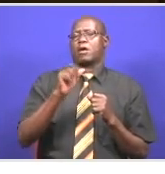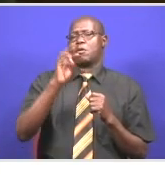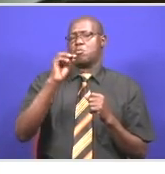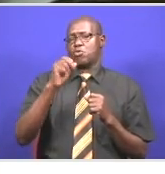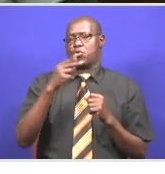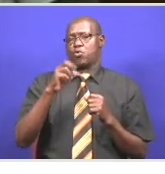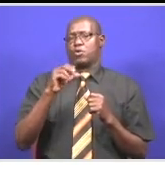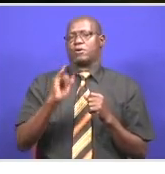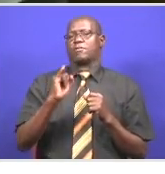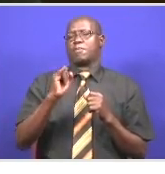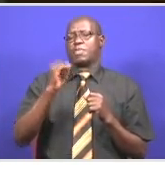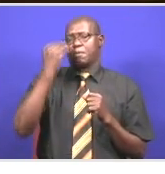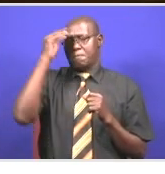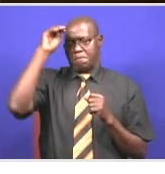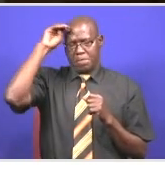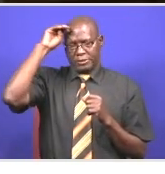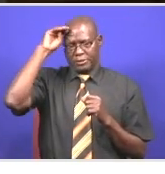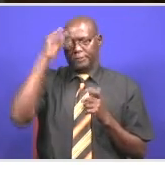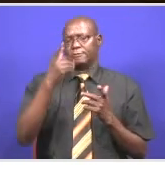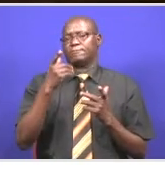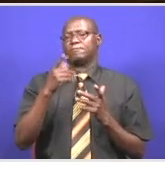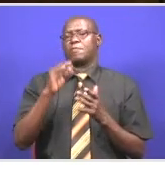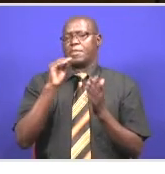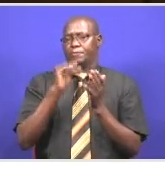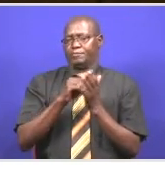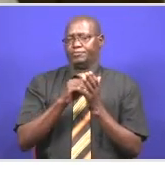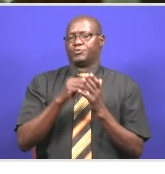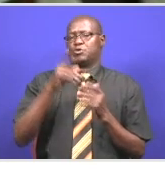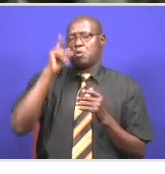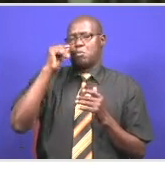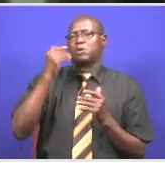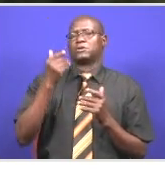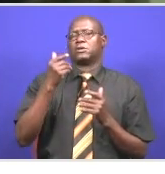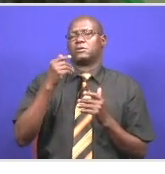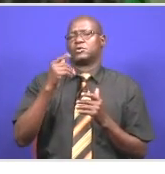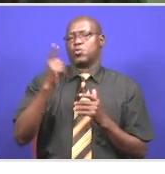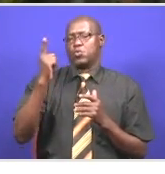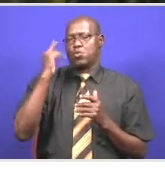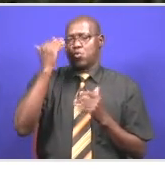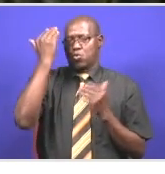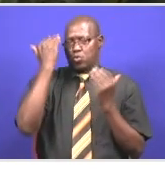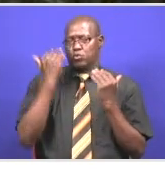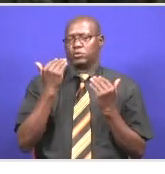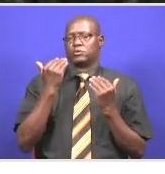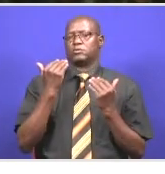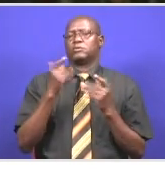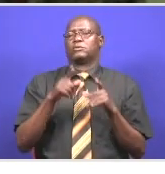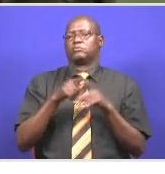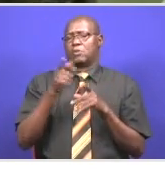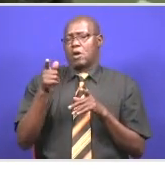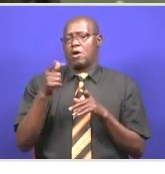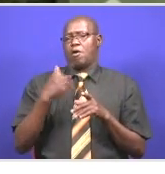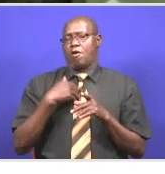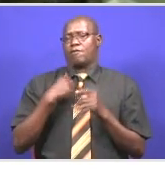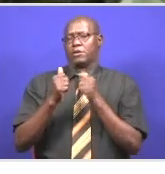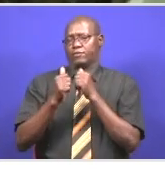when the accused appeared before the day's mention at the Mombasa Law Court in Mombasa County. Now, Ndemo had denied the charges when he took